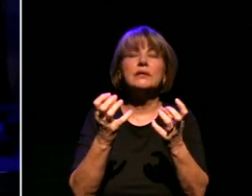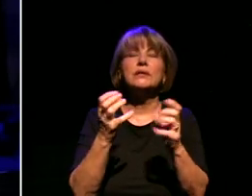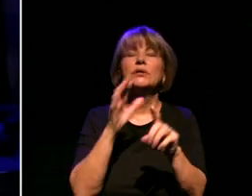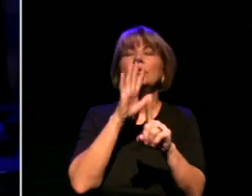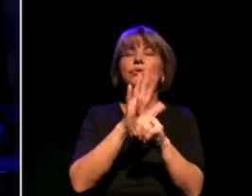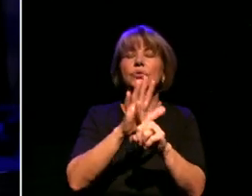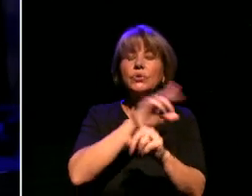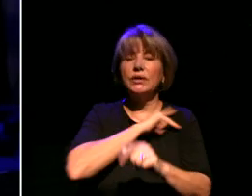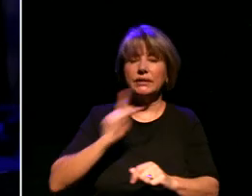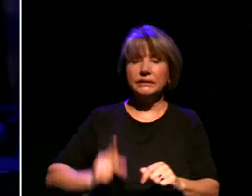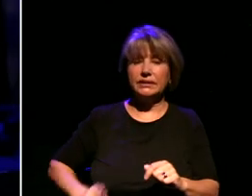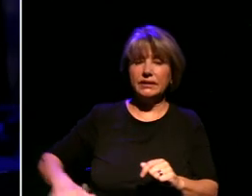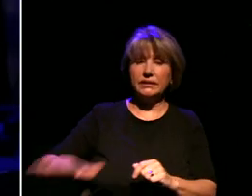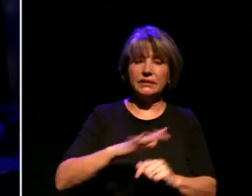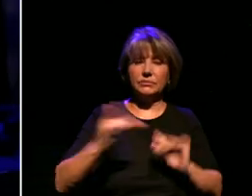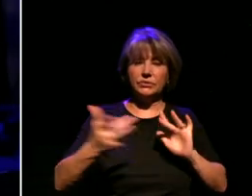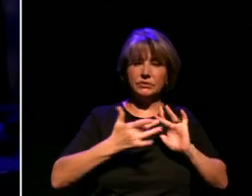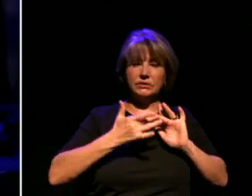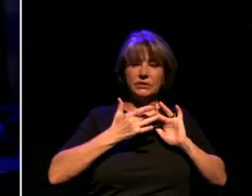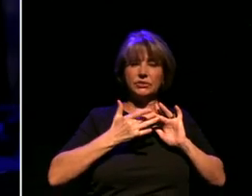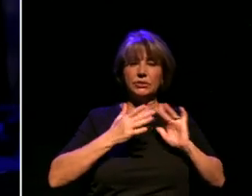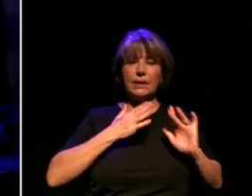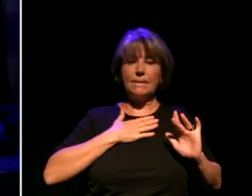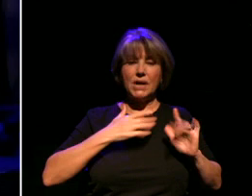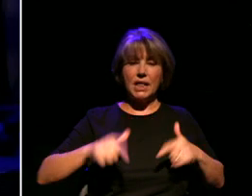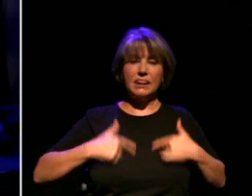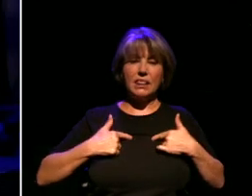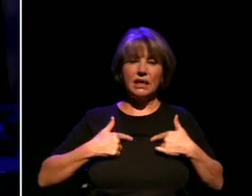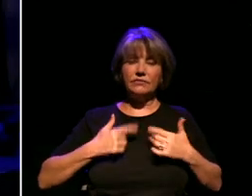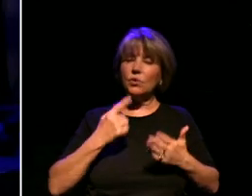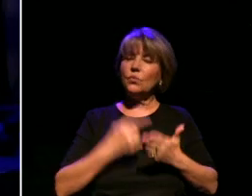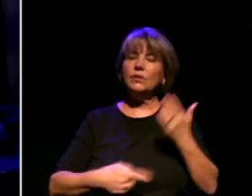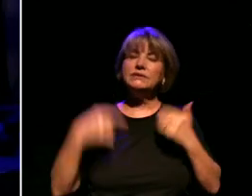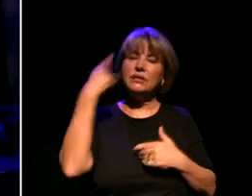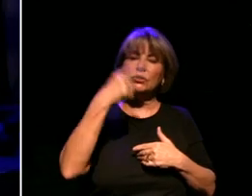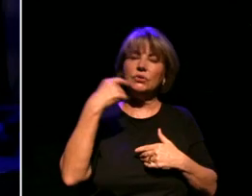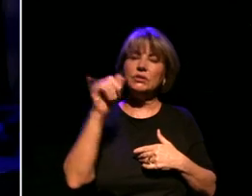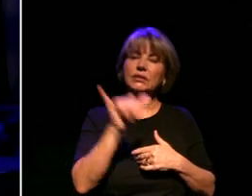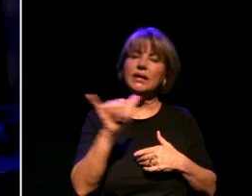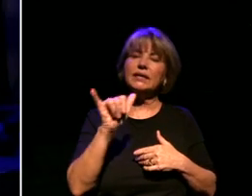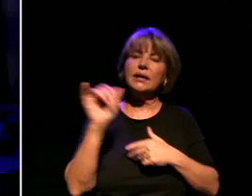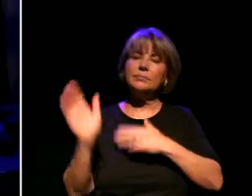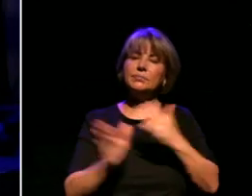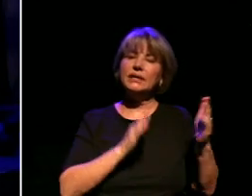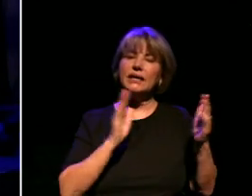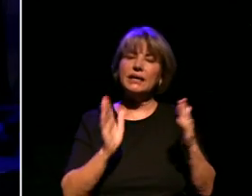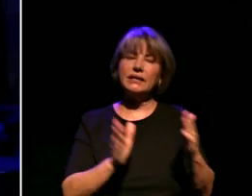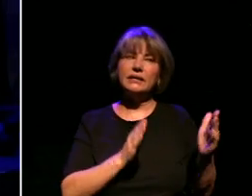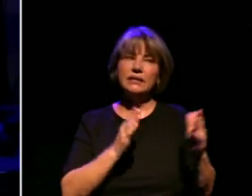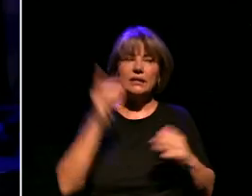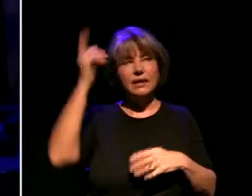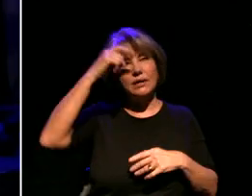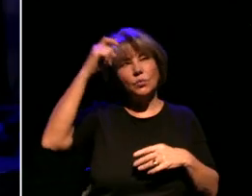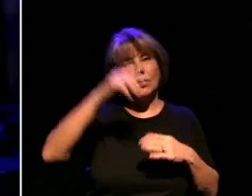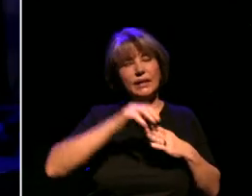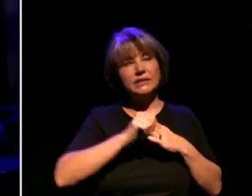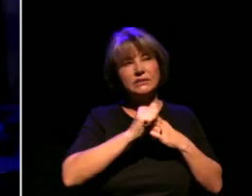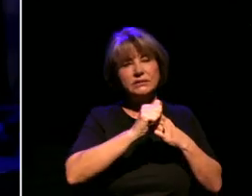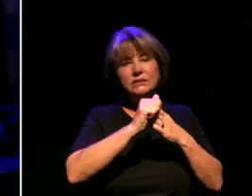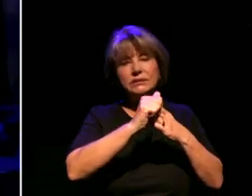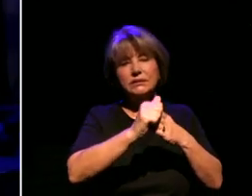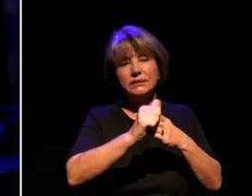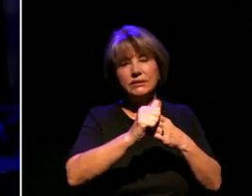your kingdom in my life look like? And that's why a plan. A plan's a wise direction leading to a